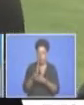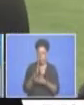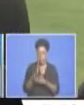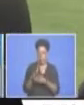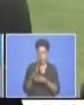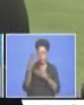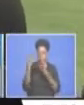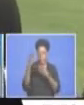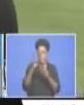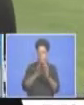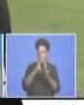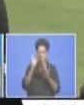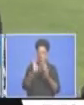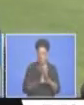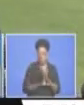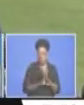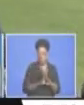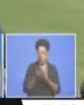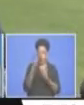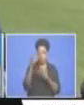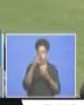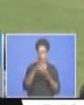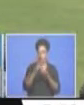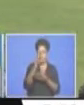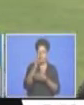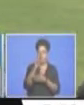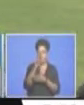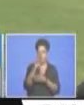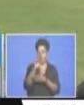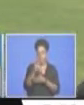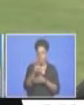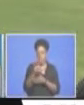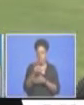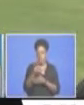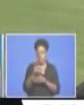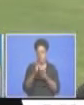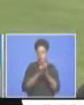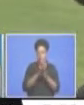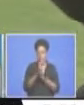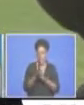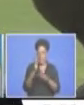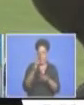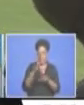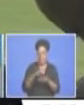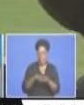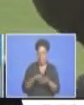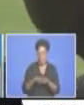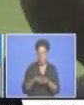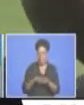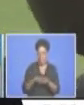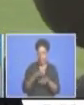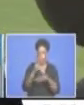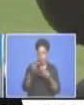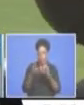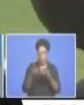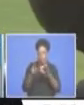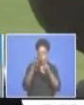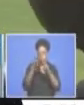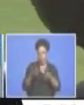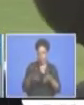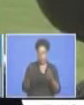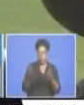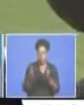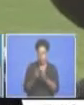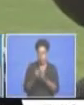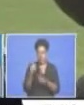Bahamian sports calendar through 2025. So it's an exciting time. All of our key stakeholders are back with